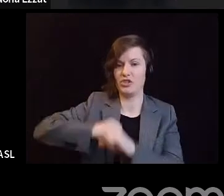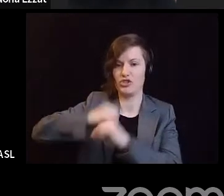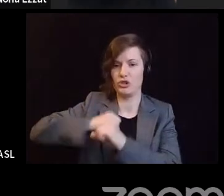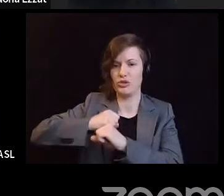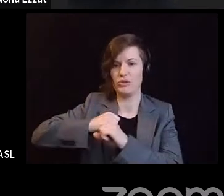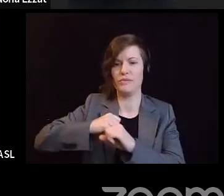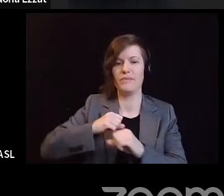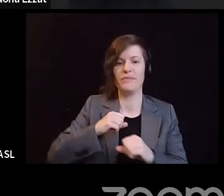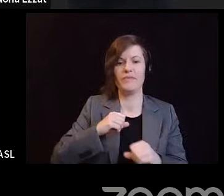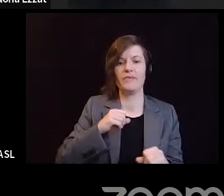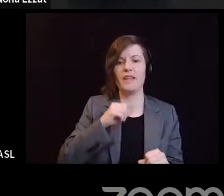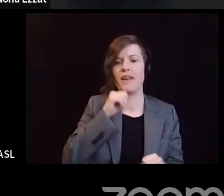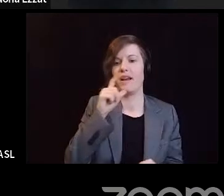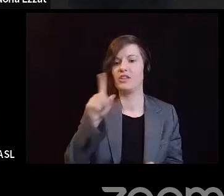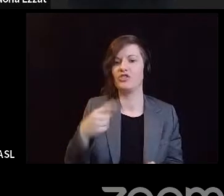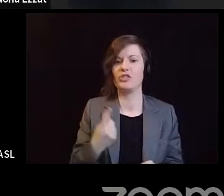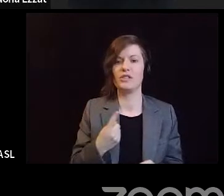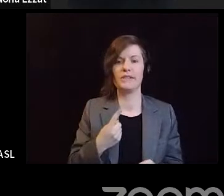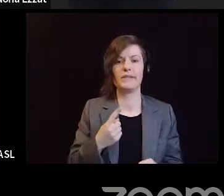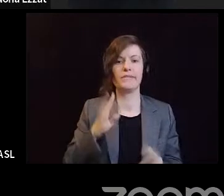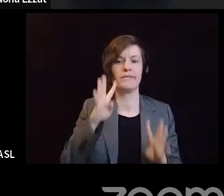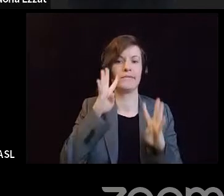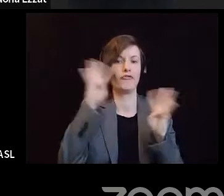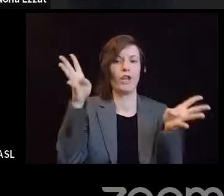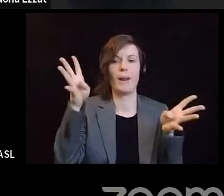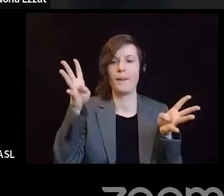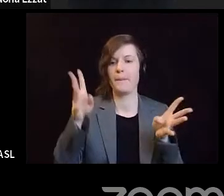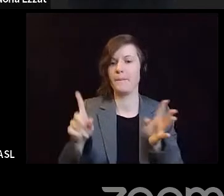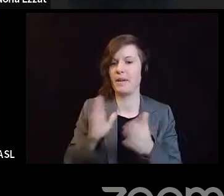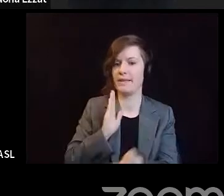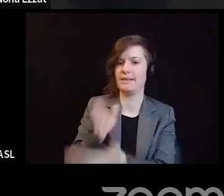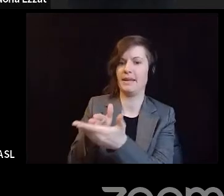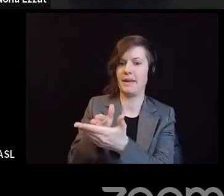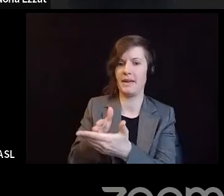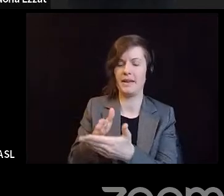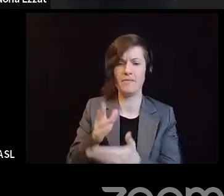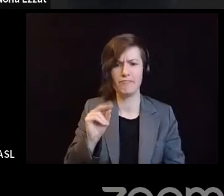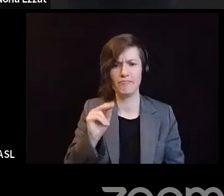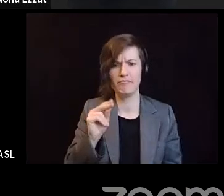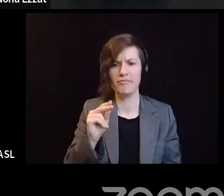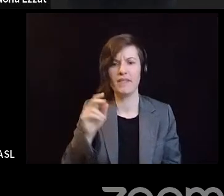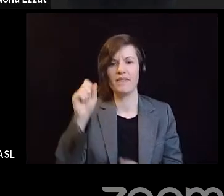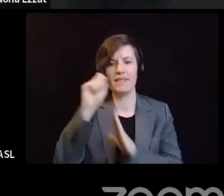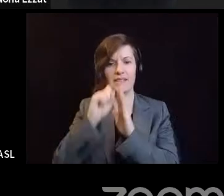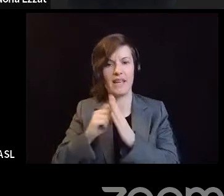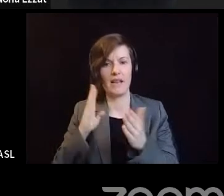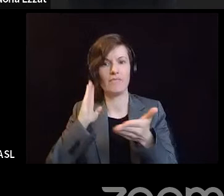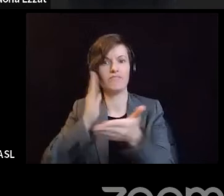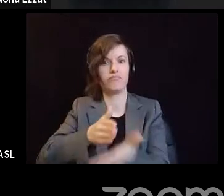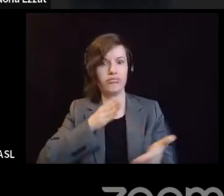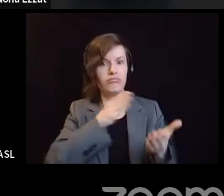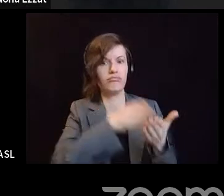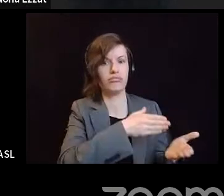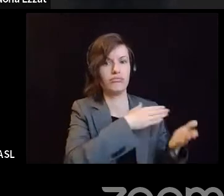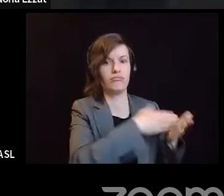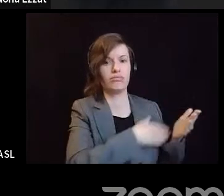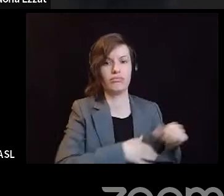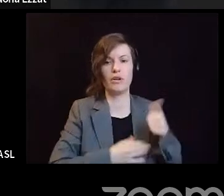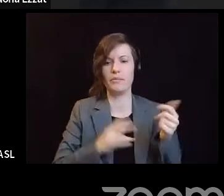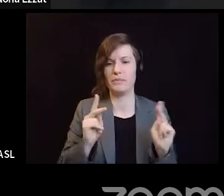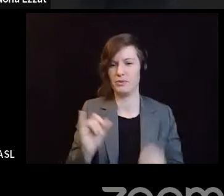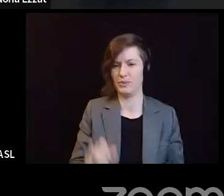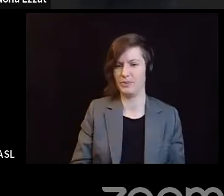a group that's attacking the state. They're being attacked by the state as well. Right. And so, Noha, I want to turn to you. I mean, it seems